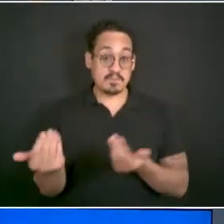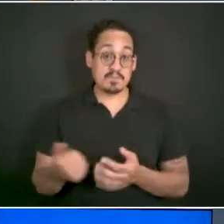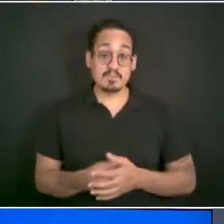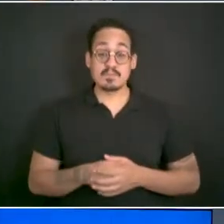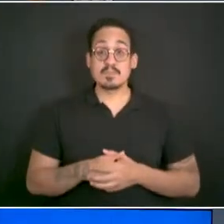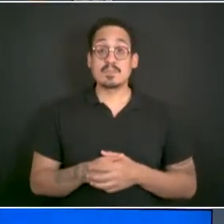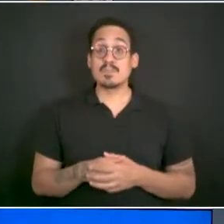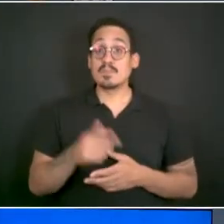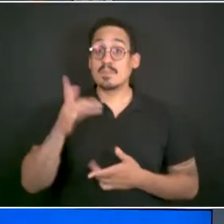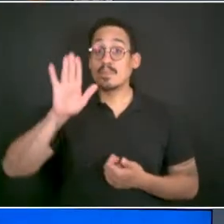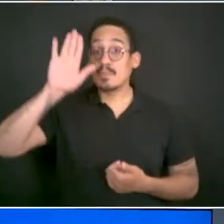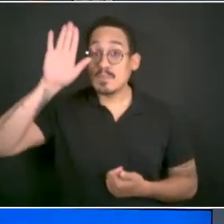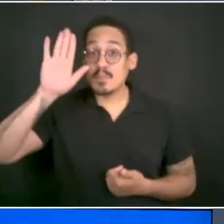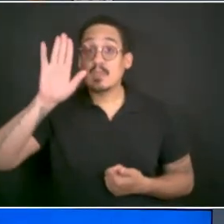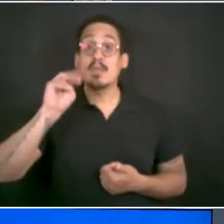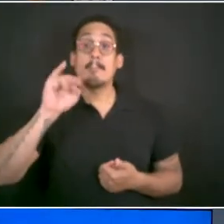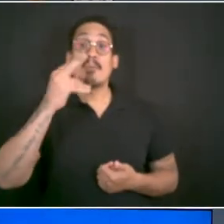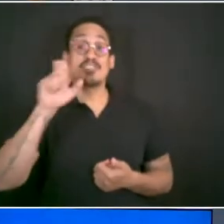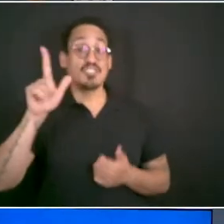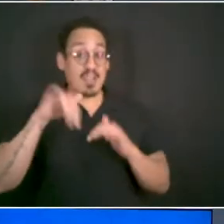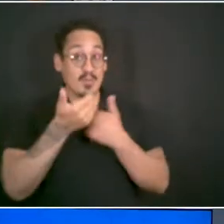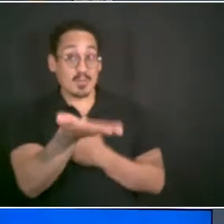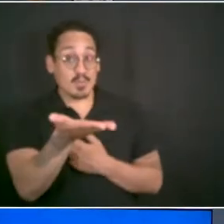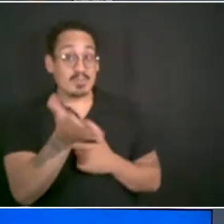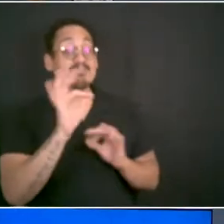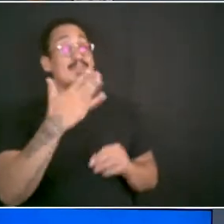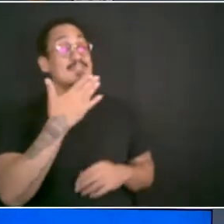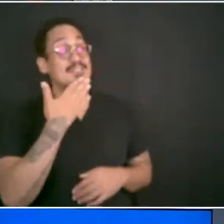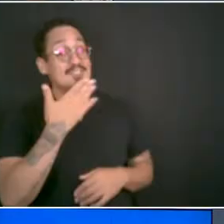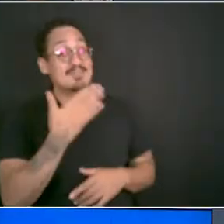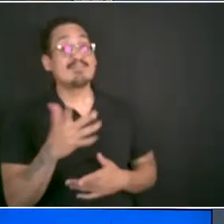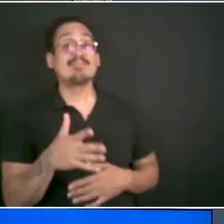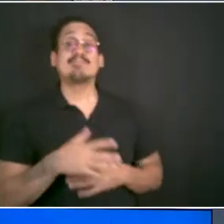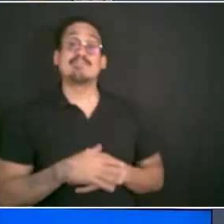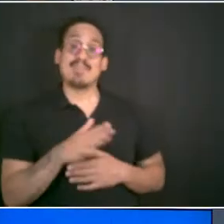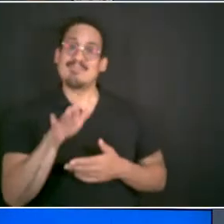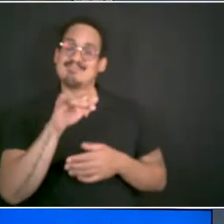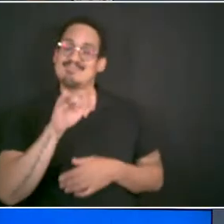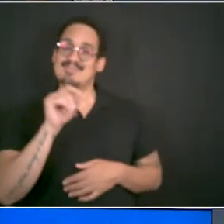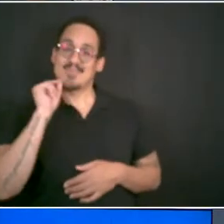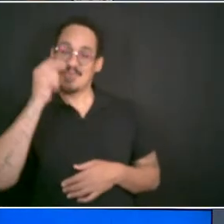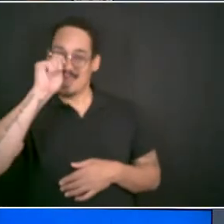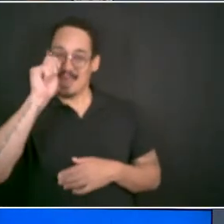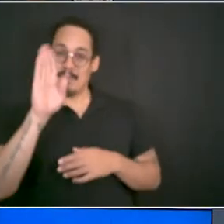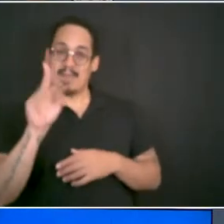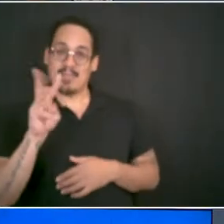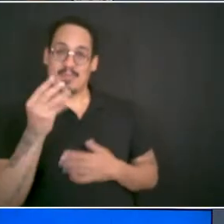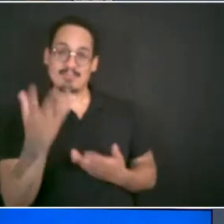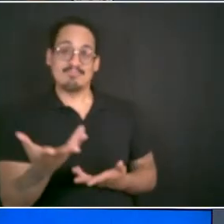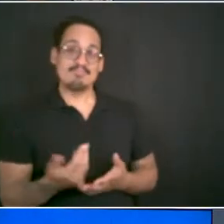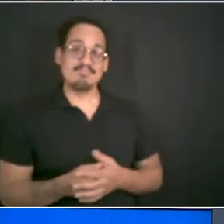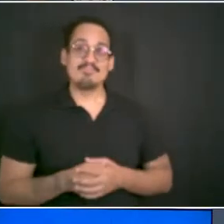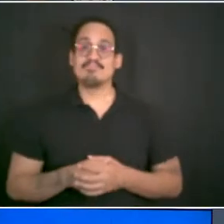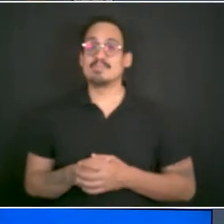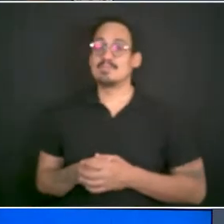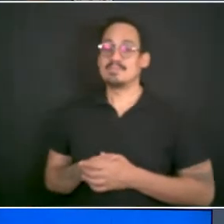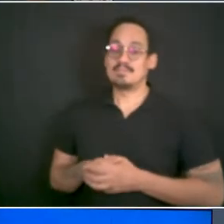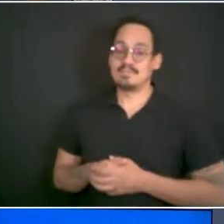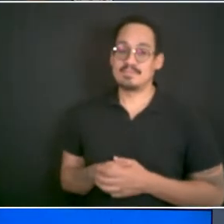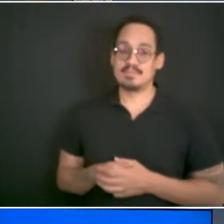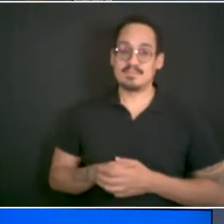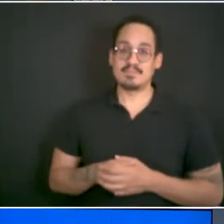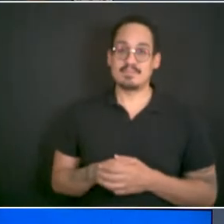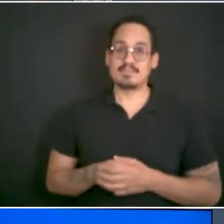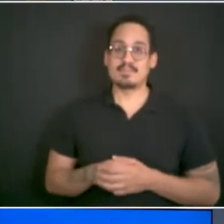Marshall, how are you? How are you doing, Mr. Mayor? Quite well, quite Like the well. hat, by the way. Yes, excellent. They won't pull it off. I know you're running